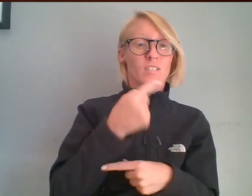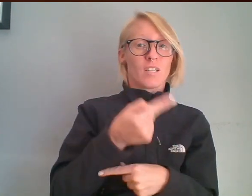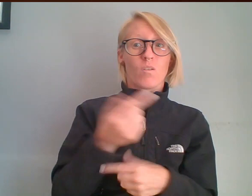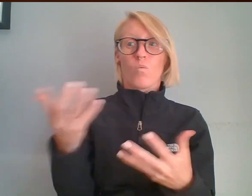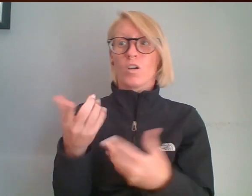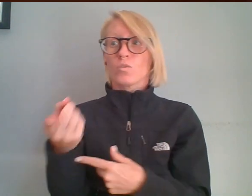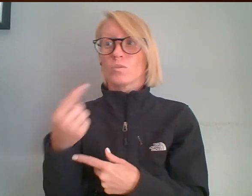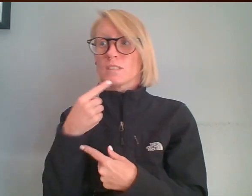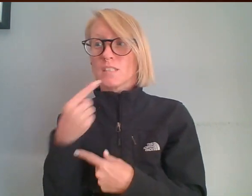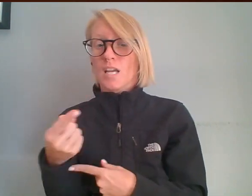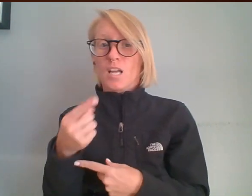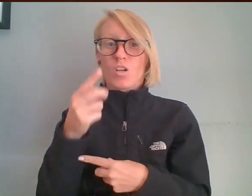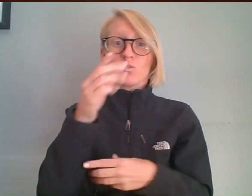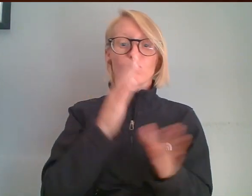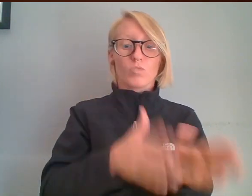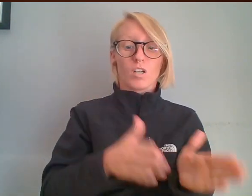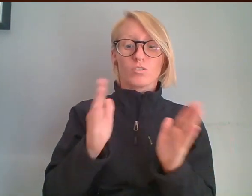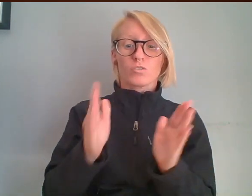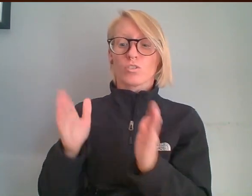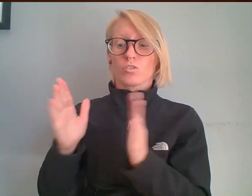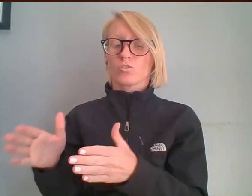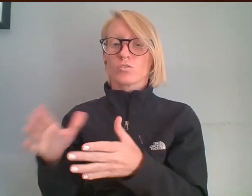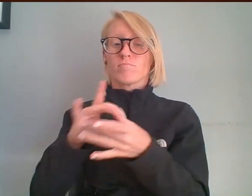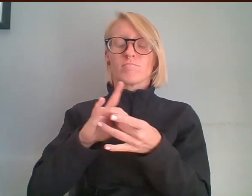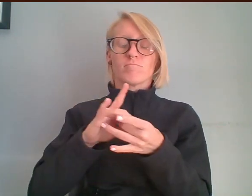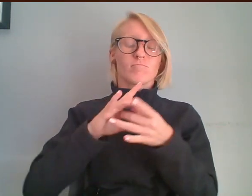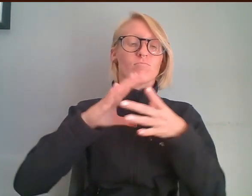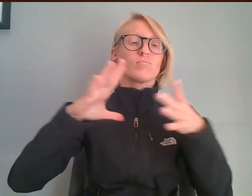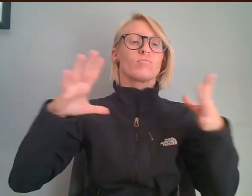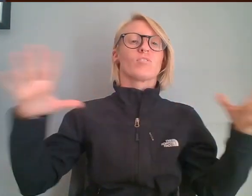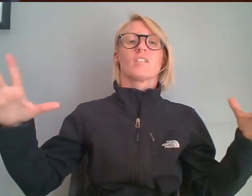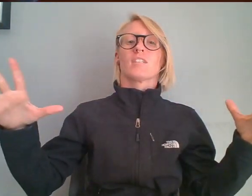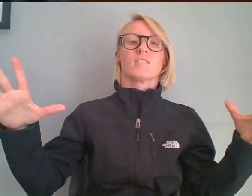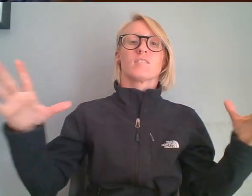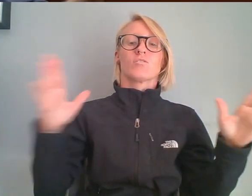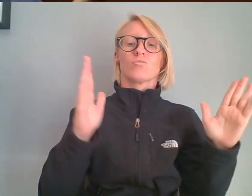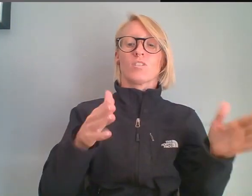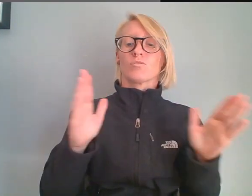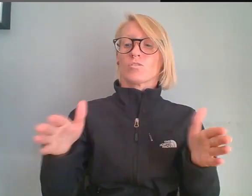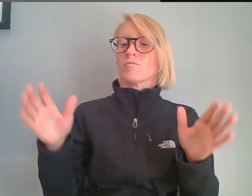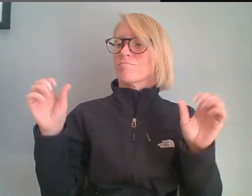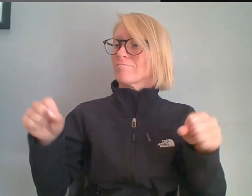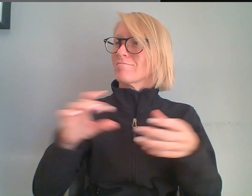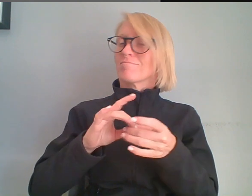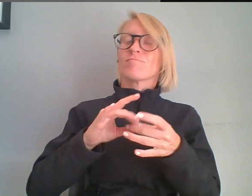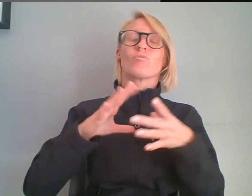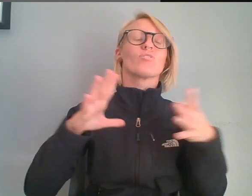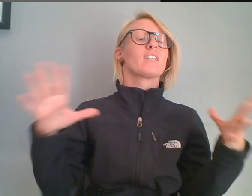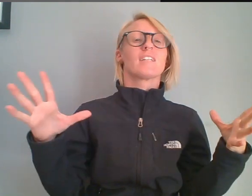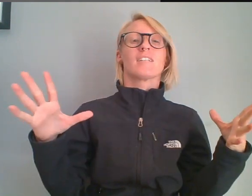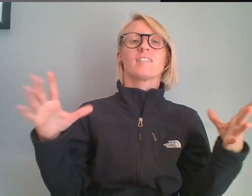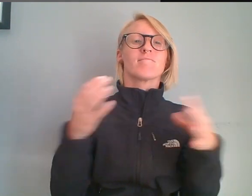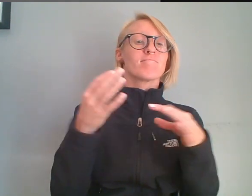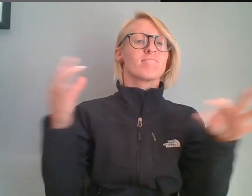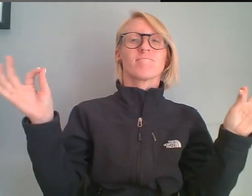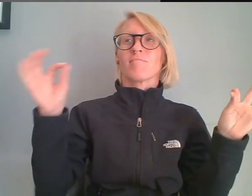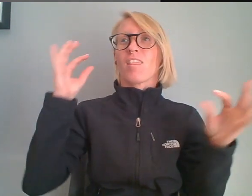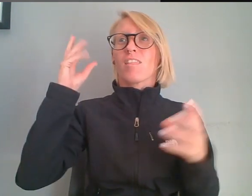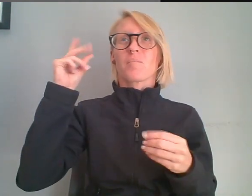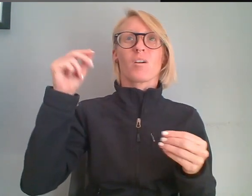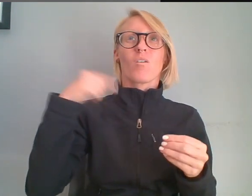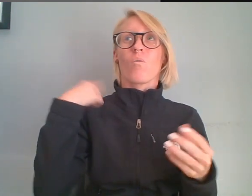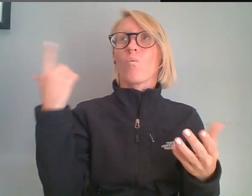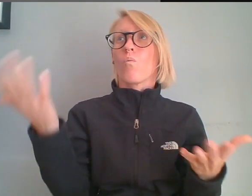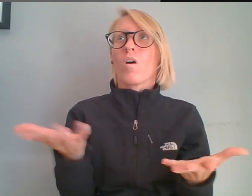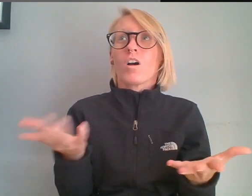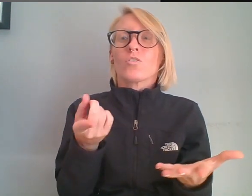say. Structure sets you free, and I know that's kind of ironic, but it's true. If you have that structure, then you're free to think about what it is you're